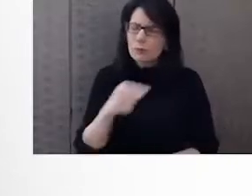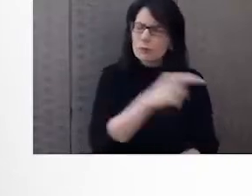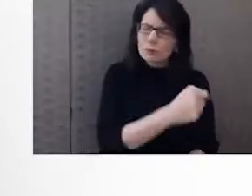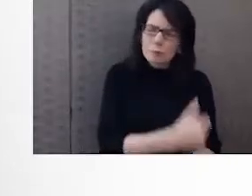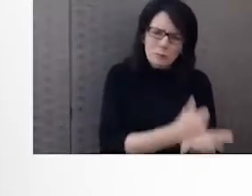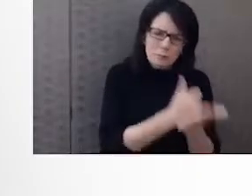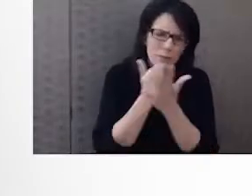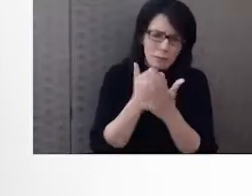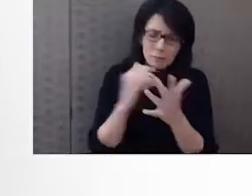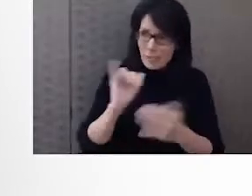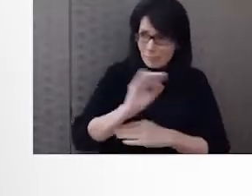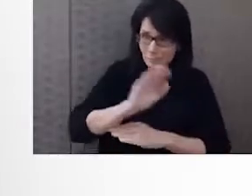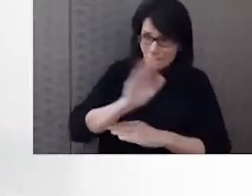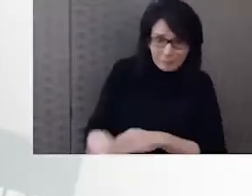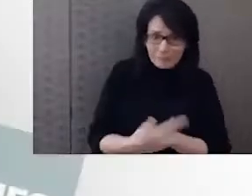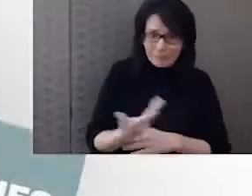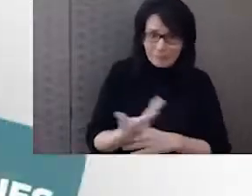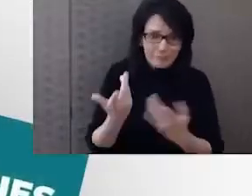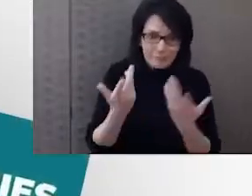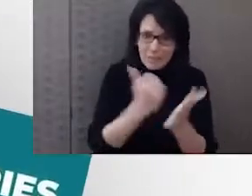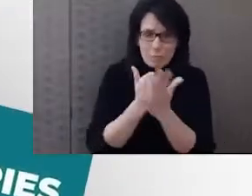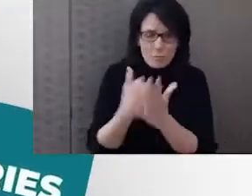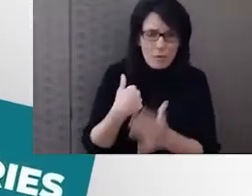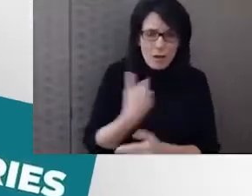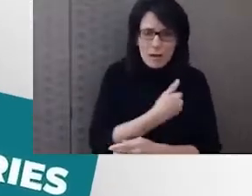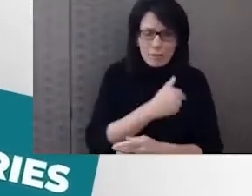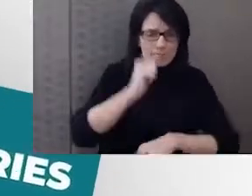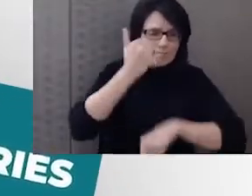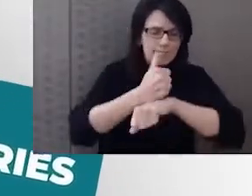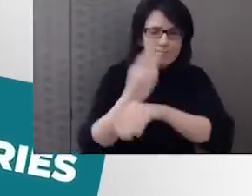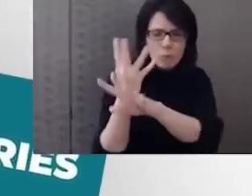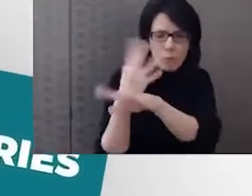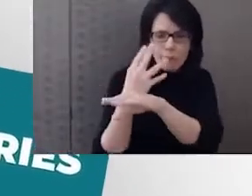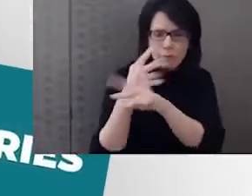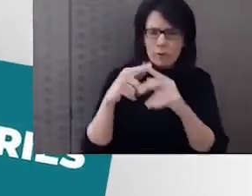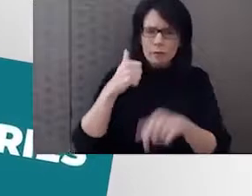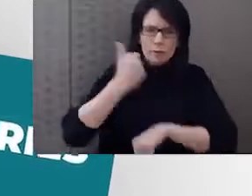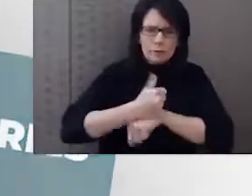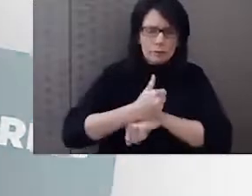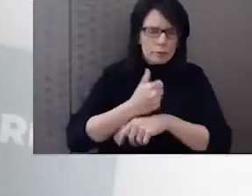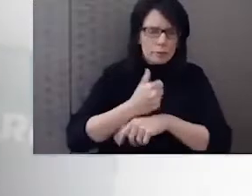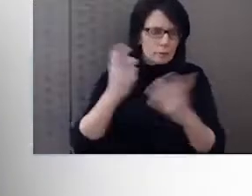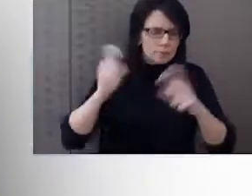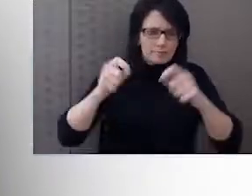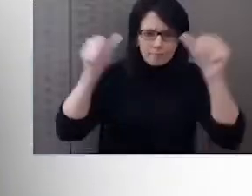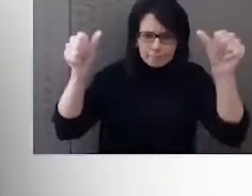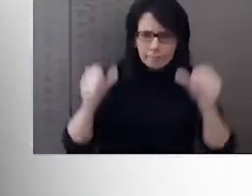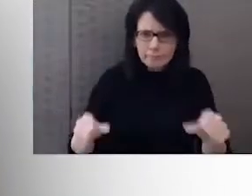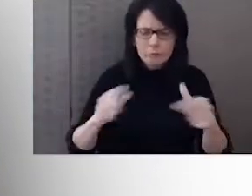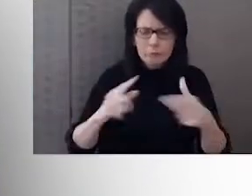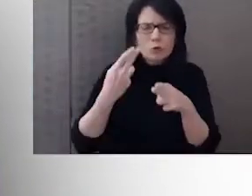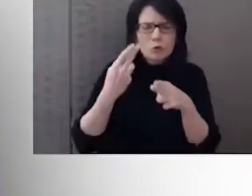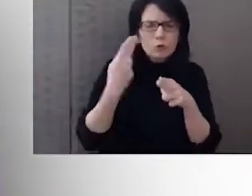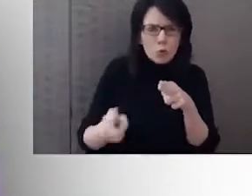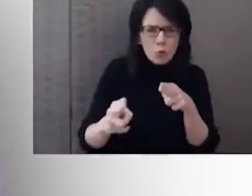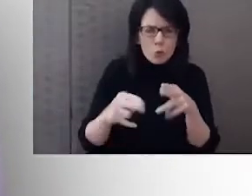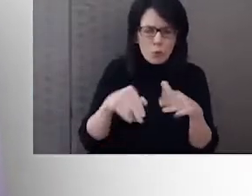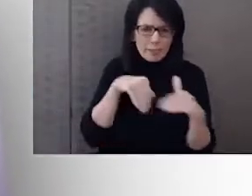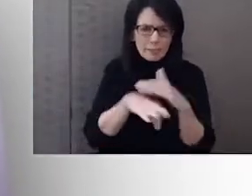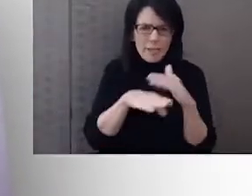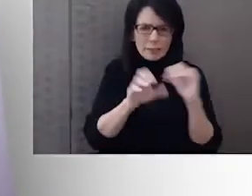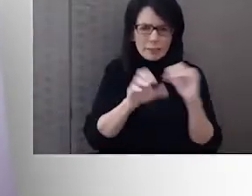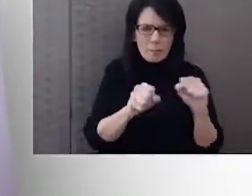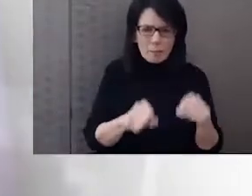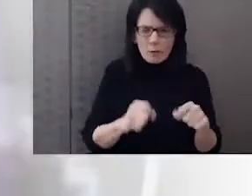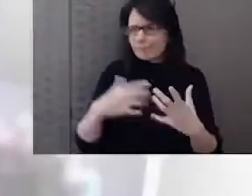that are responsive to what New York City nonprofits need, to what New York City small businesses need, to develop short accessible fact sheets